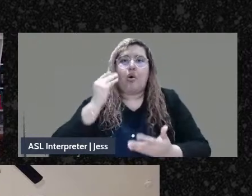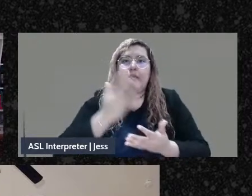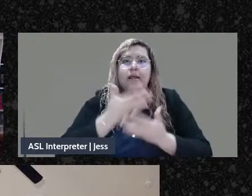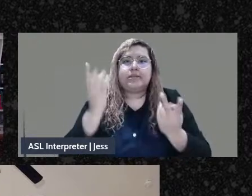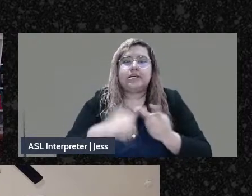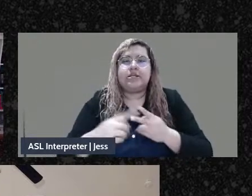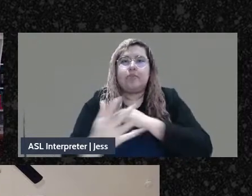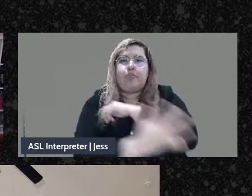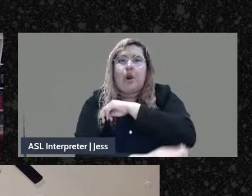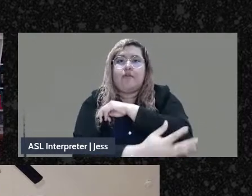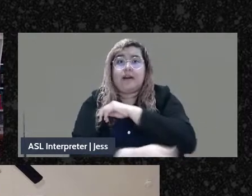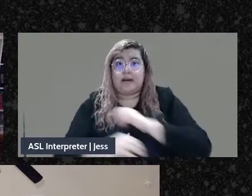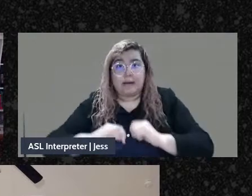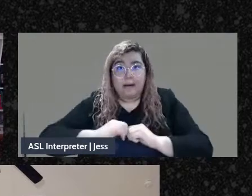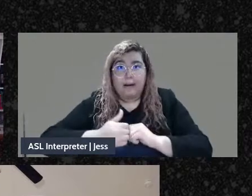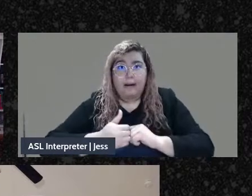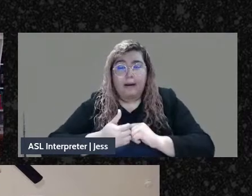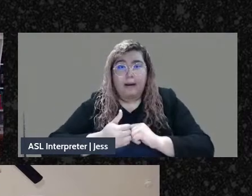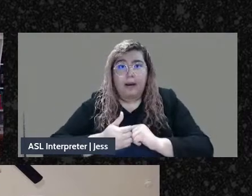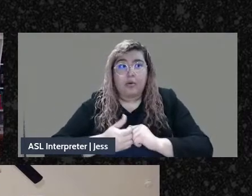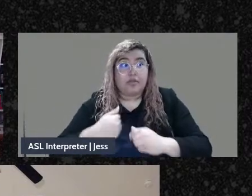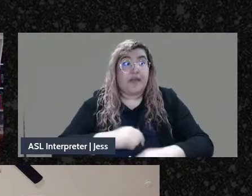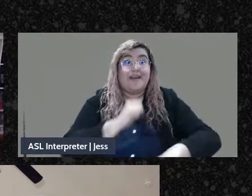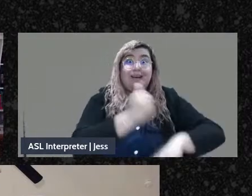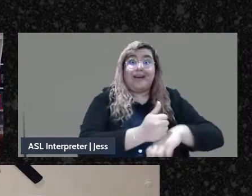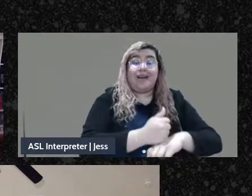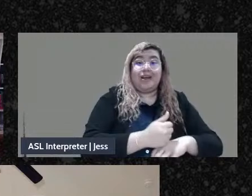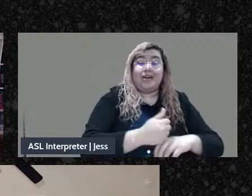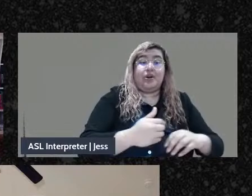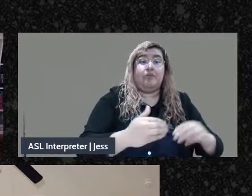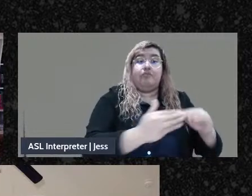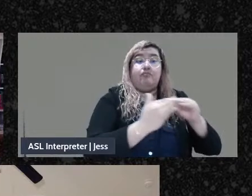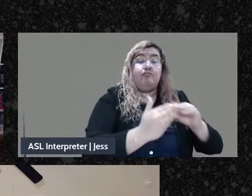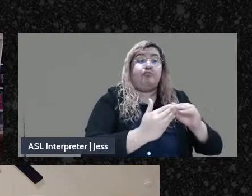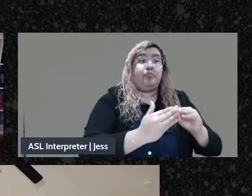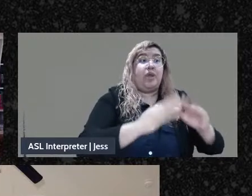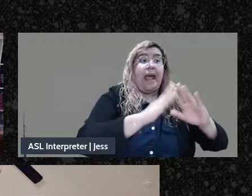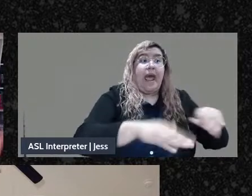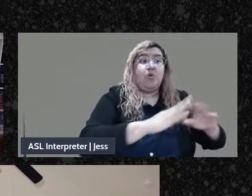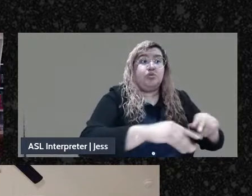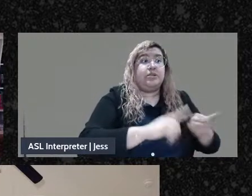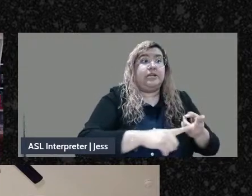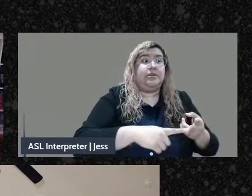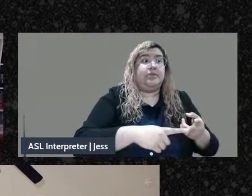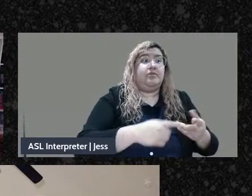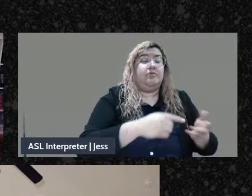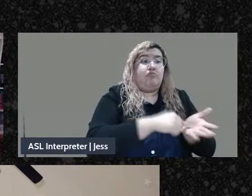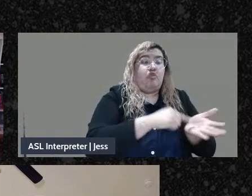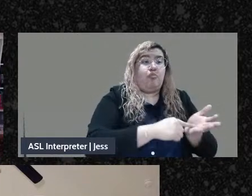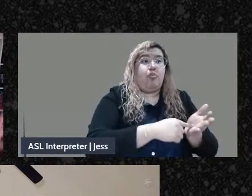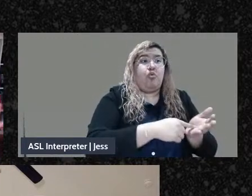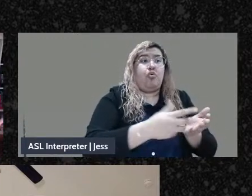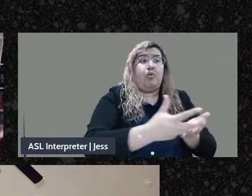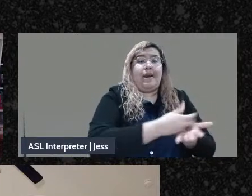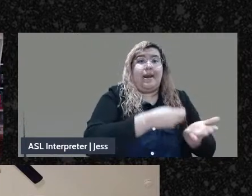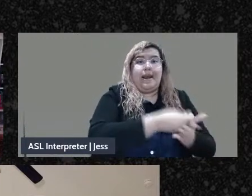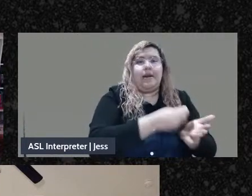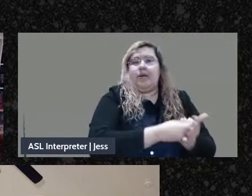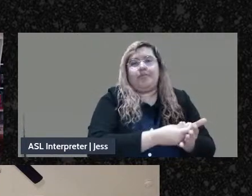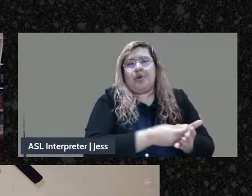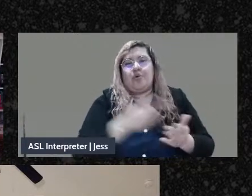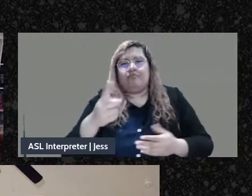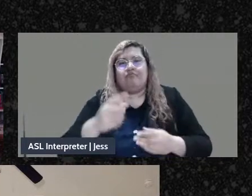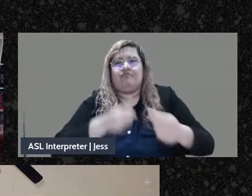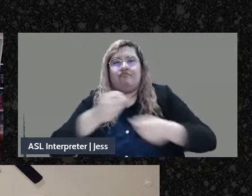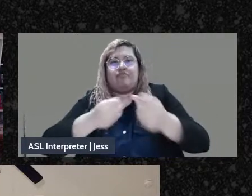or creating a universal basic income, but by like jailing them over and over again. At least it's a familiar play, but it's one that's like coming back